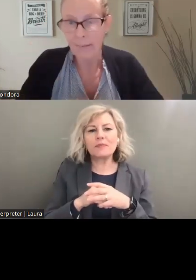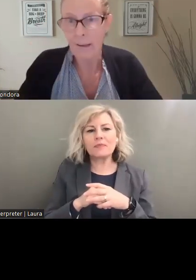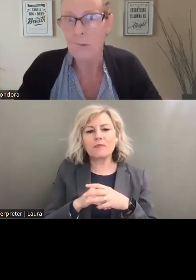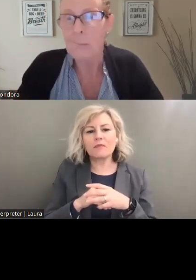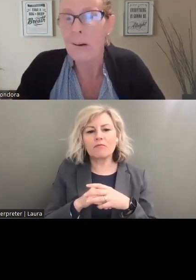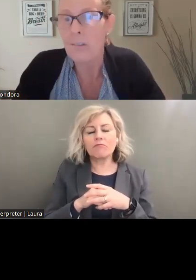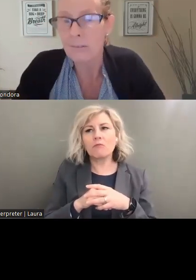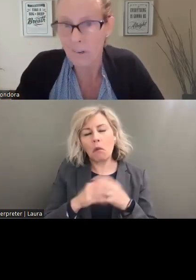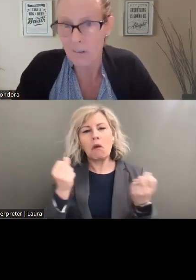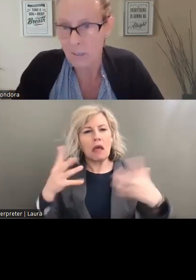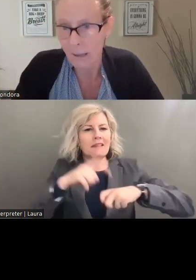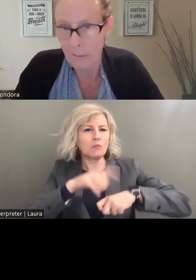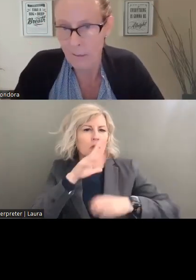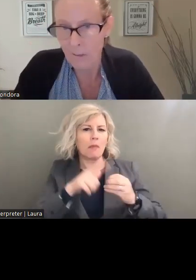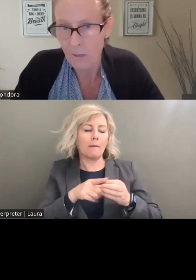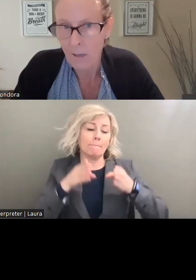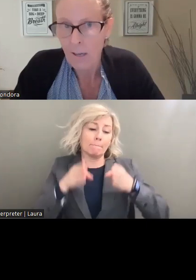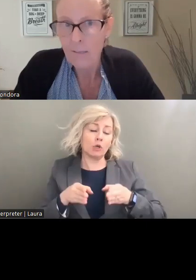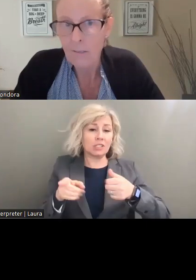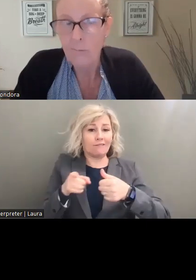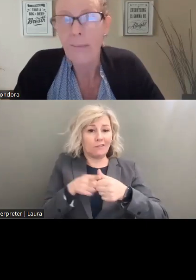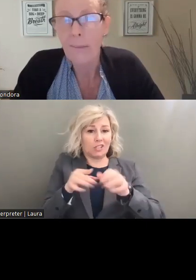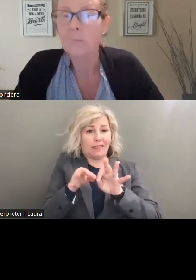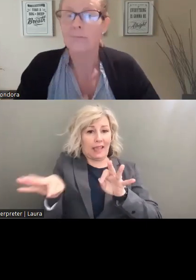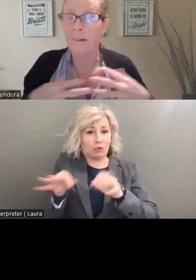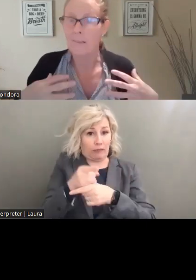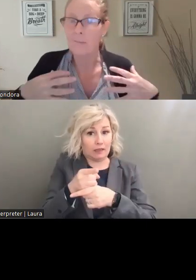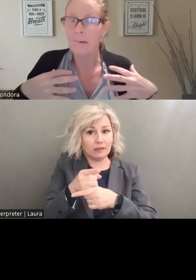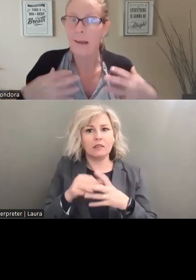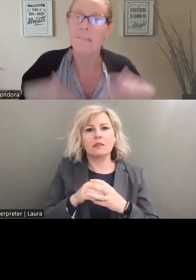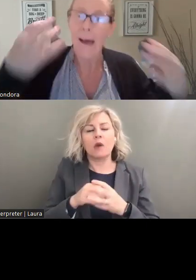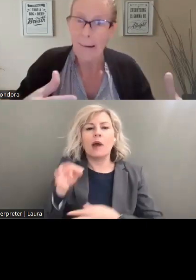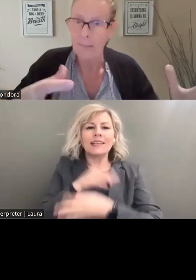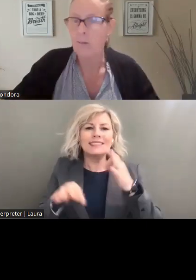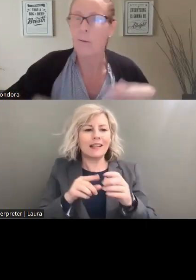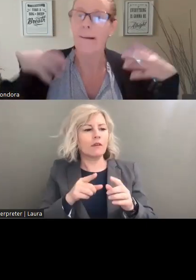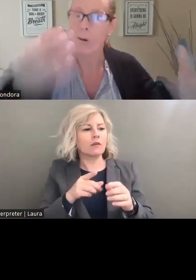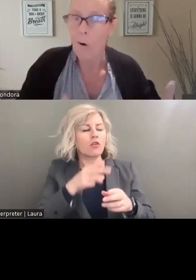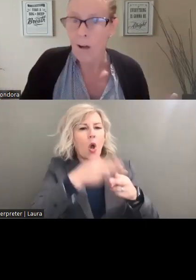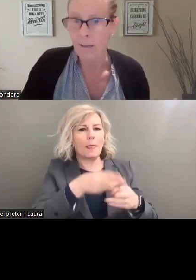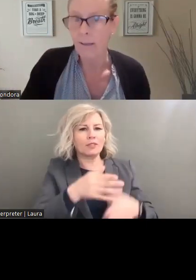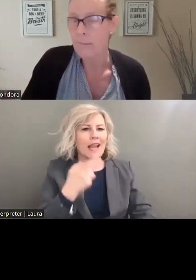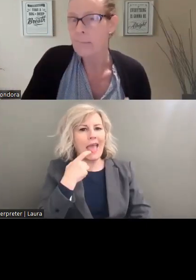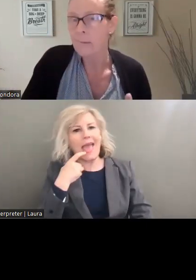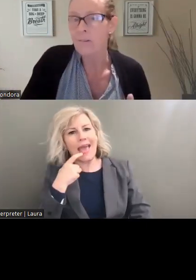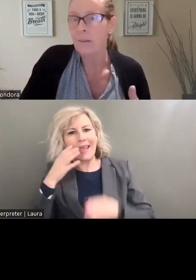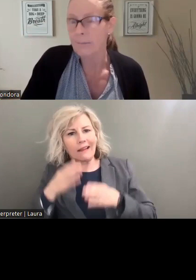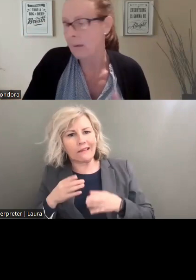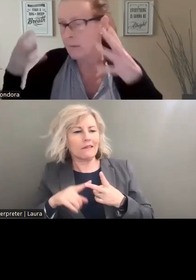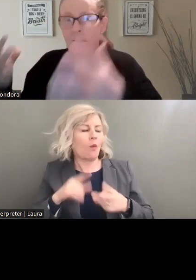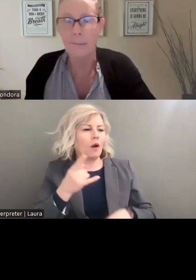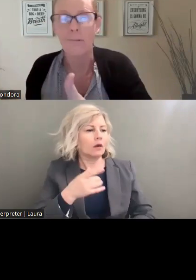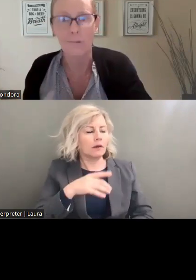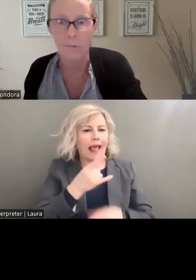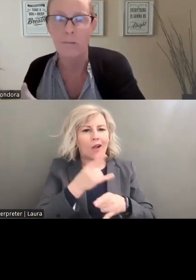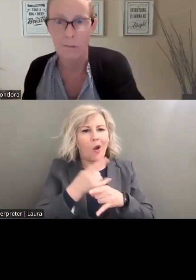about a lot of times person first language. And so rather than referring to someone as an addict or an alcoholic, be a person living